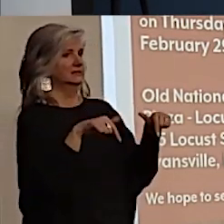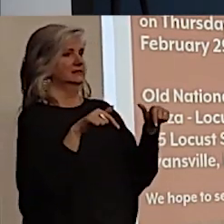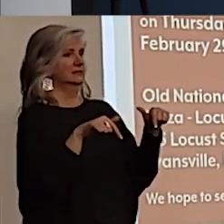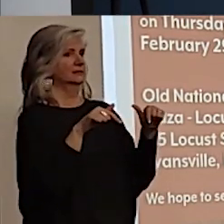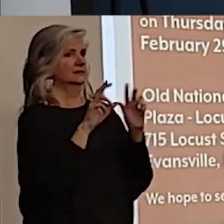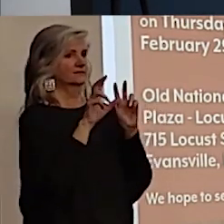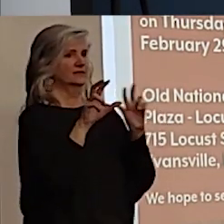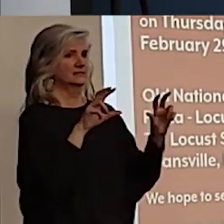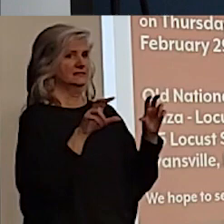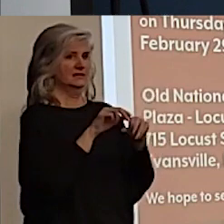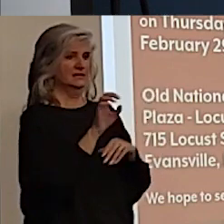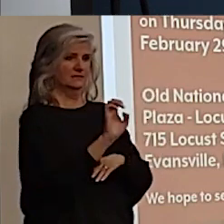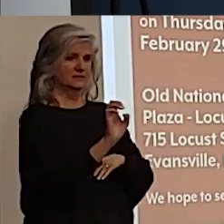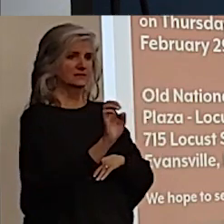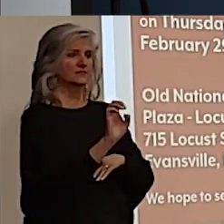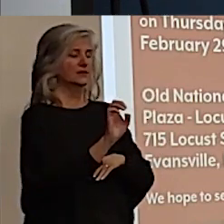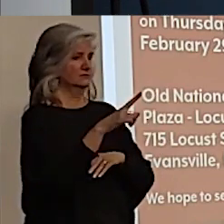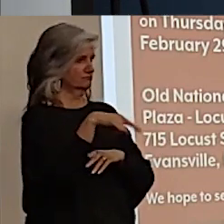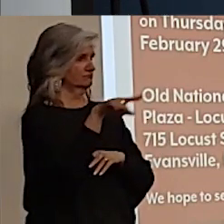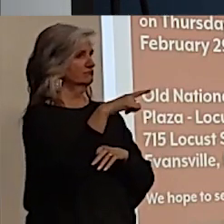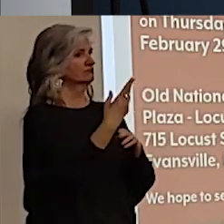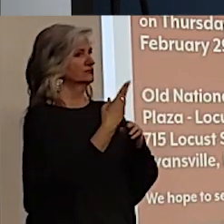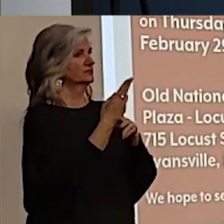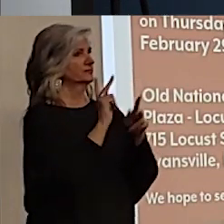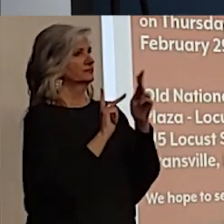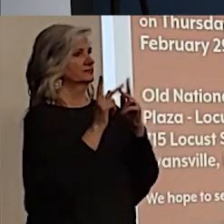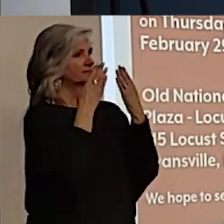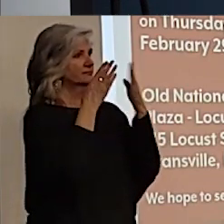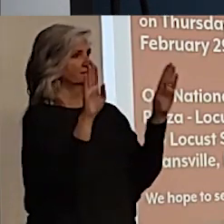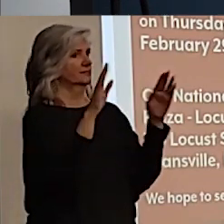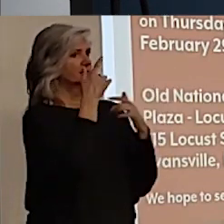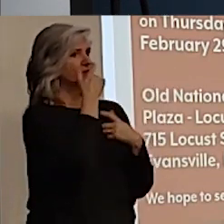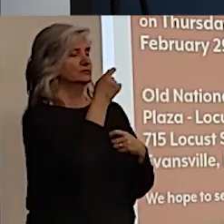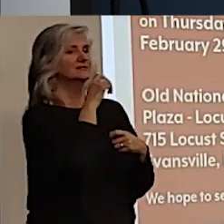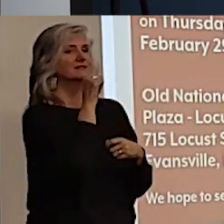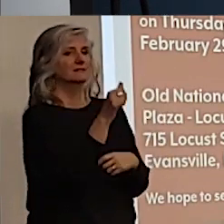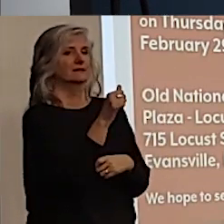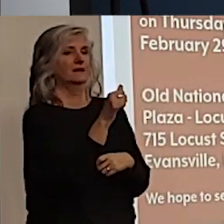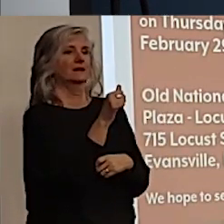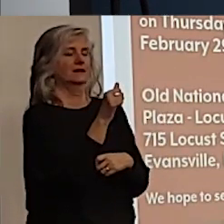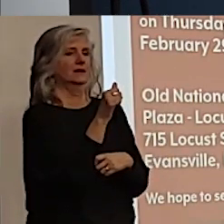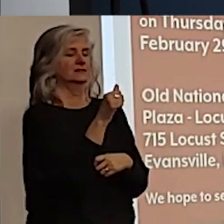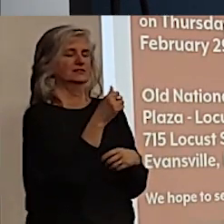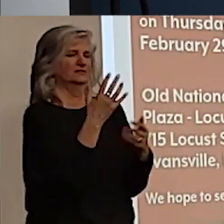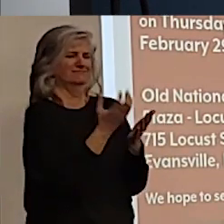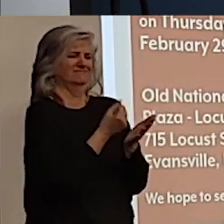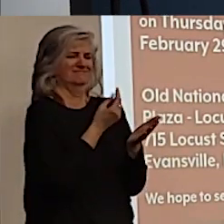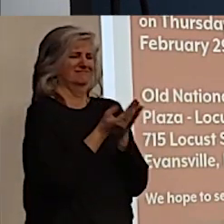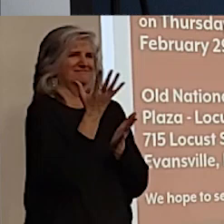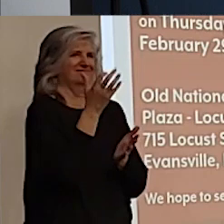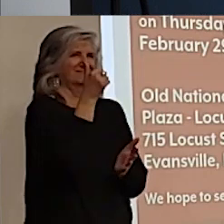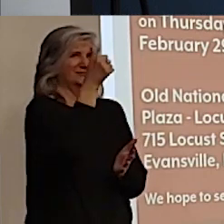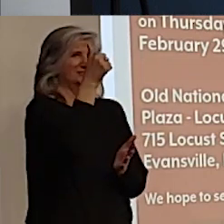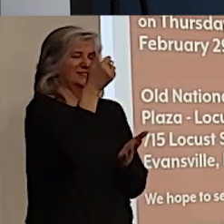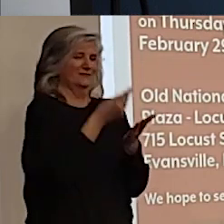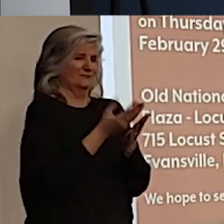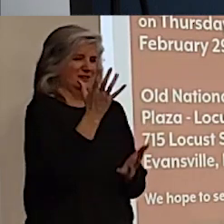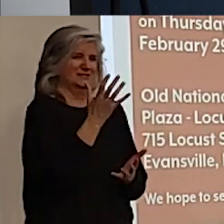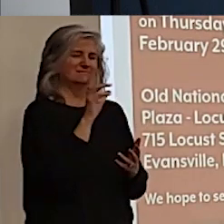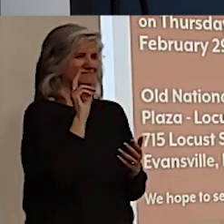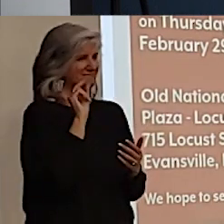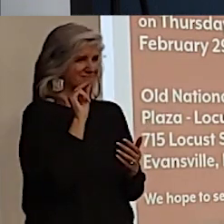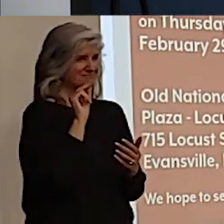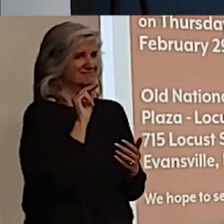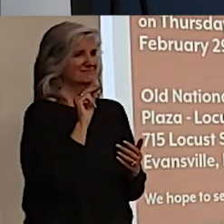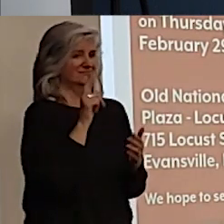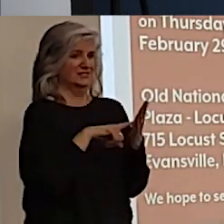Evansville. Use CenterPoint ratepayers in the public interest, not to just enrich your shareholders. You guys all get that, but that's what's going on